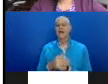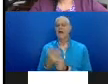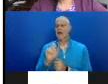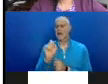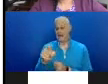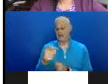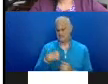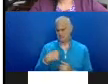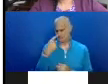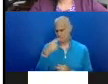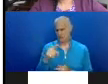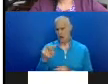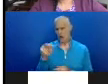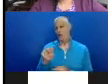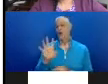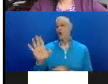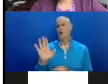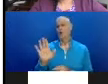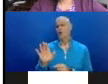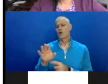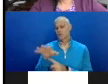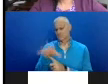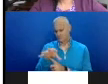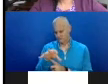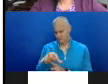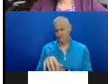look at some of the raw footage, which shows up in